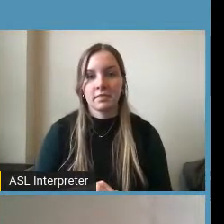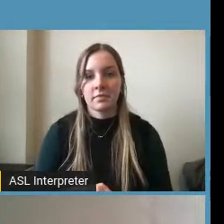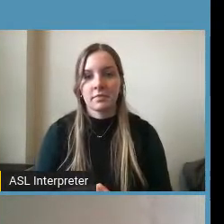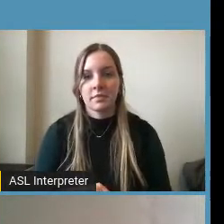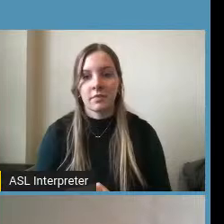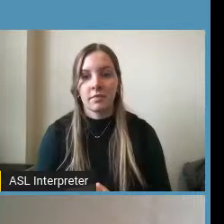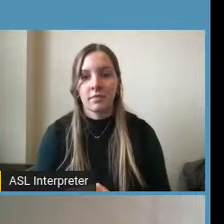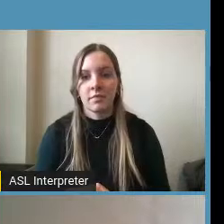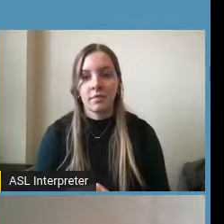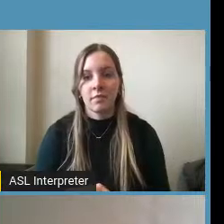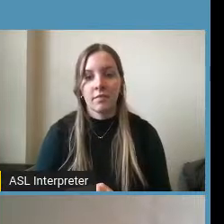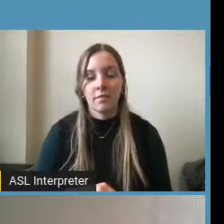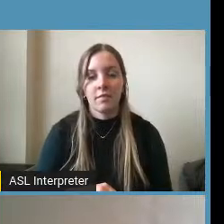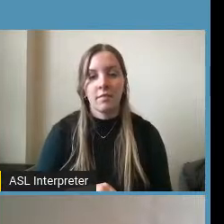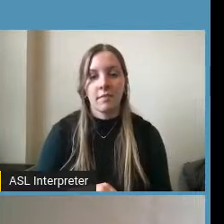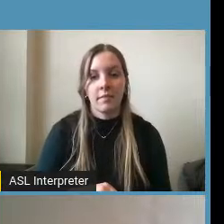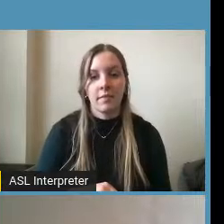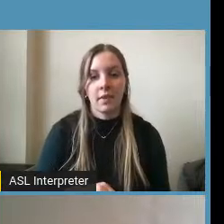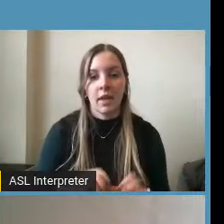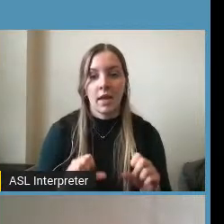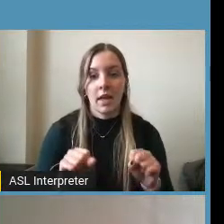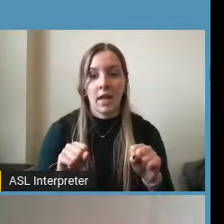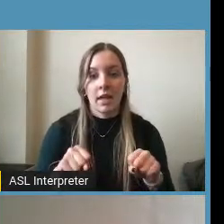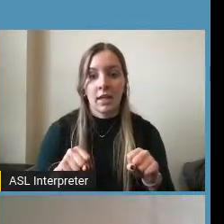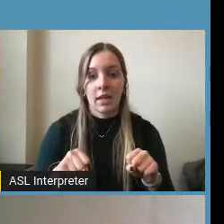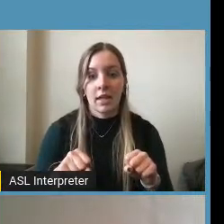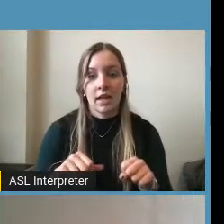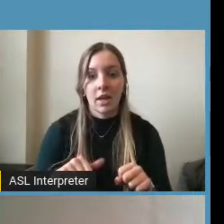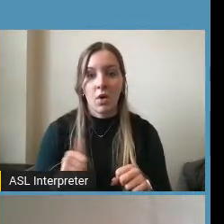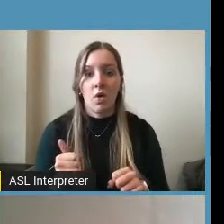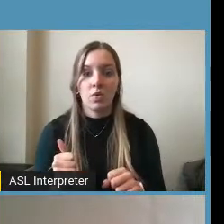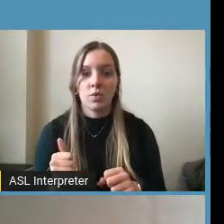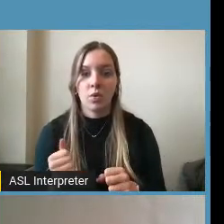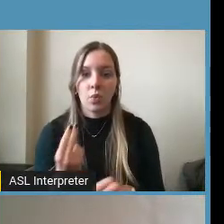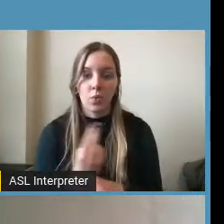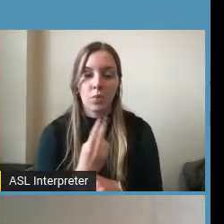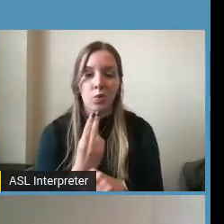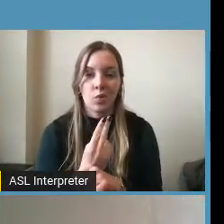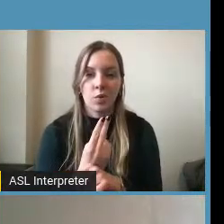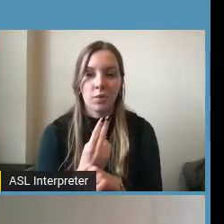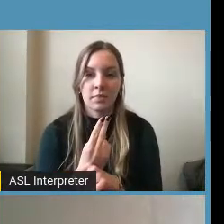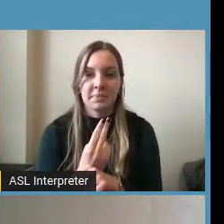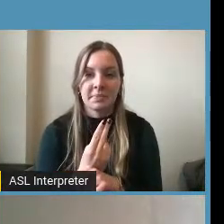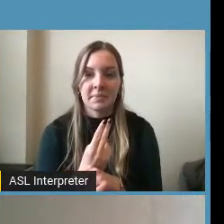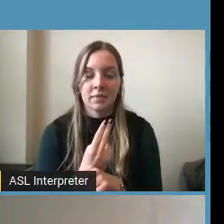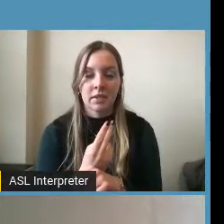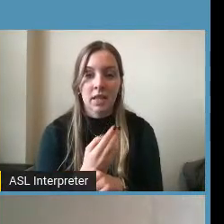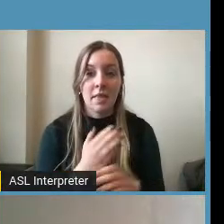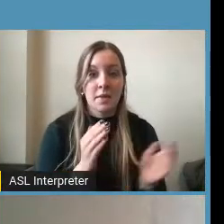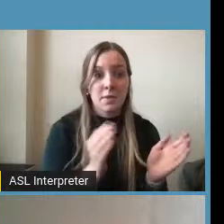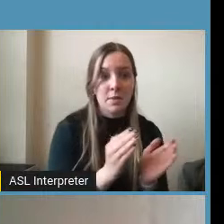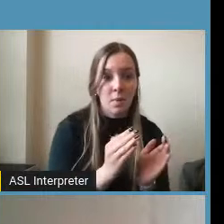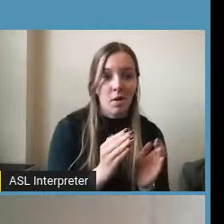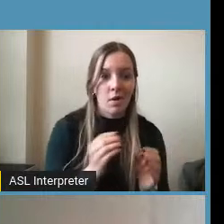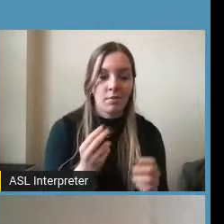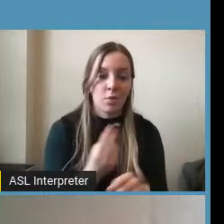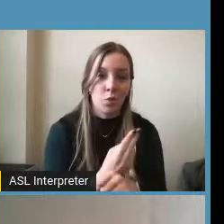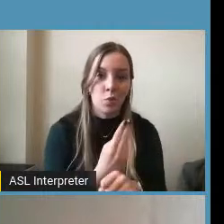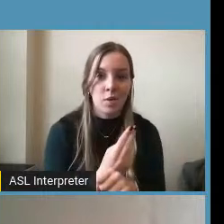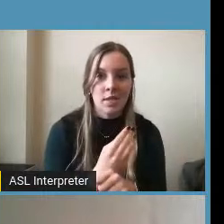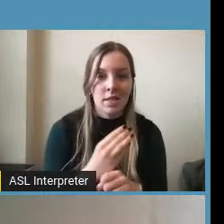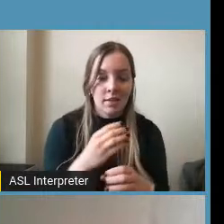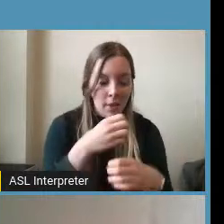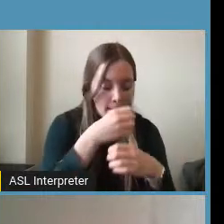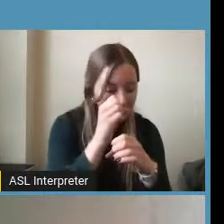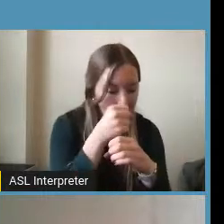take this all the way down under a microscope. So we can look at very, very small subjects. So here we are back with Sanchita at